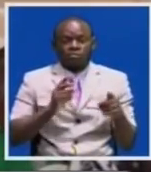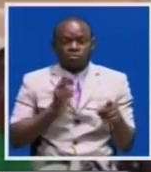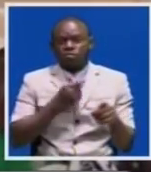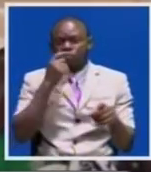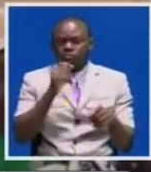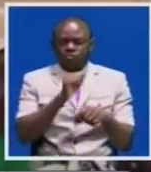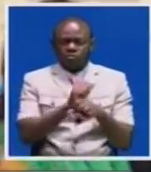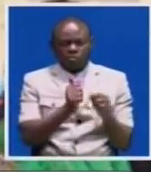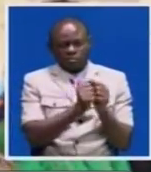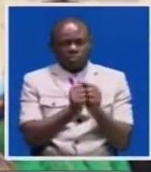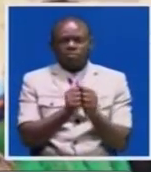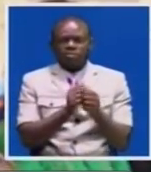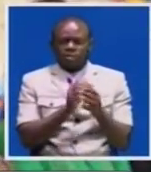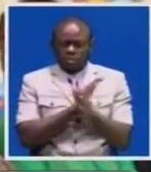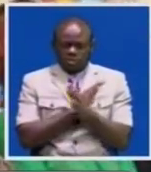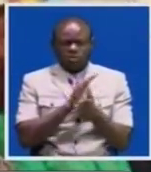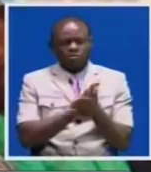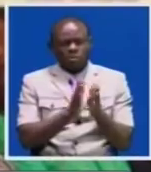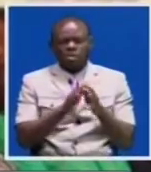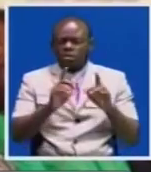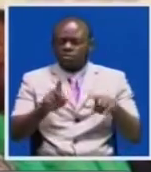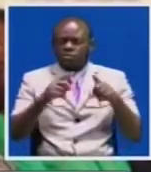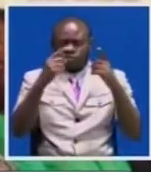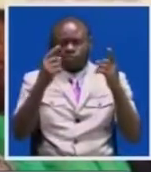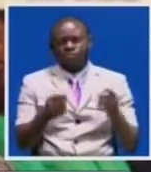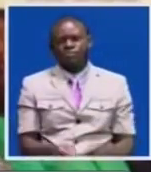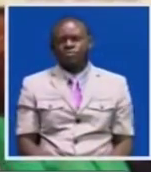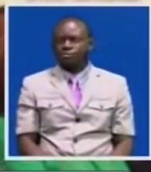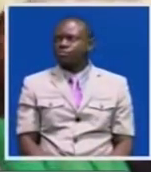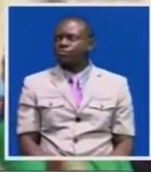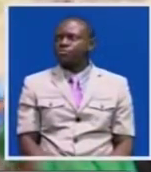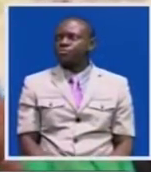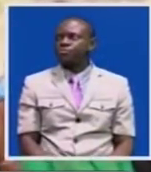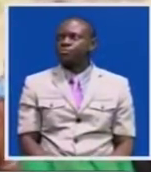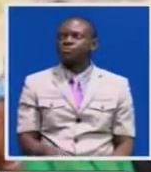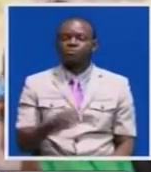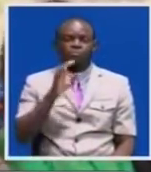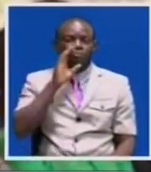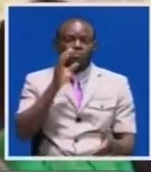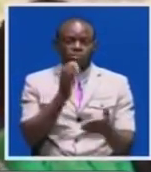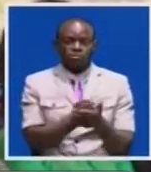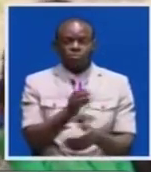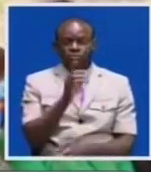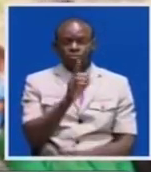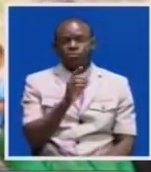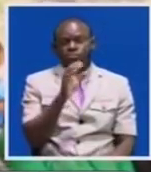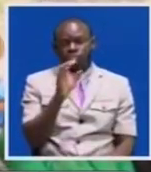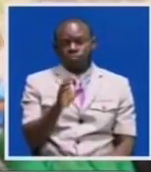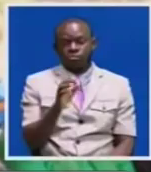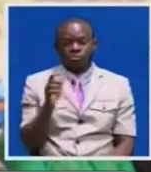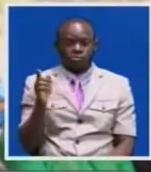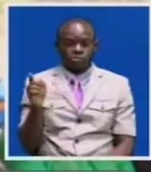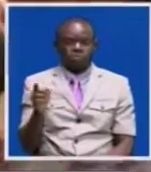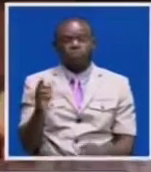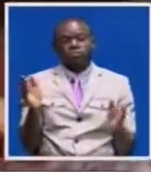countries one day. Meanwhile, Chilanga District Commissioner Edith Mwana has called on people to play their part in bettering